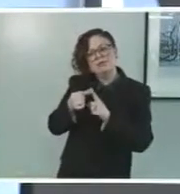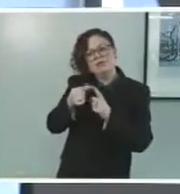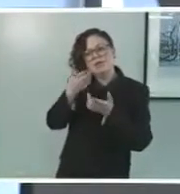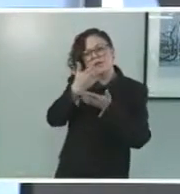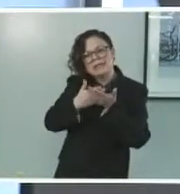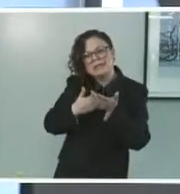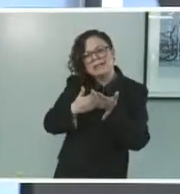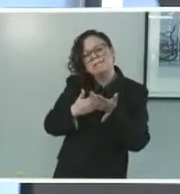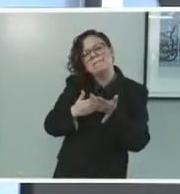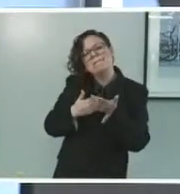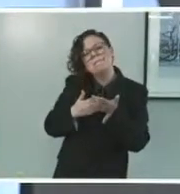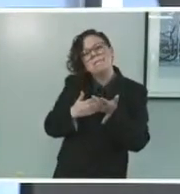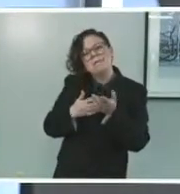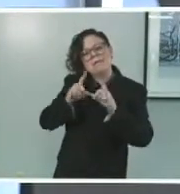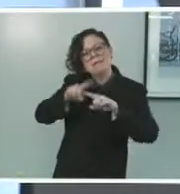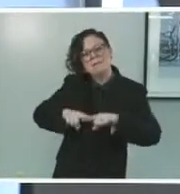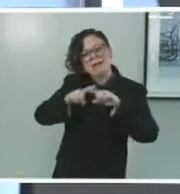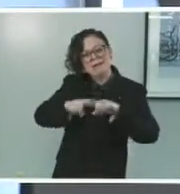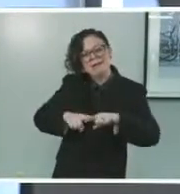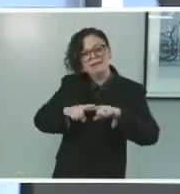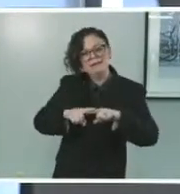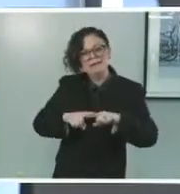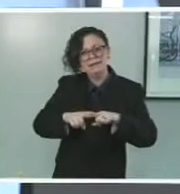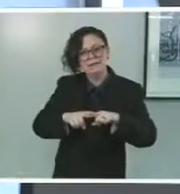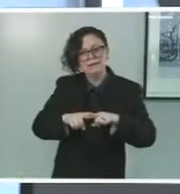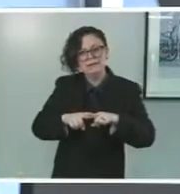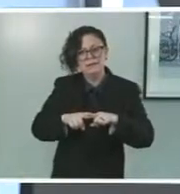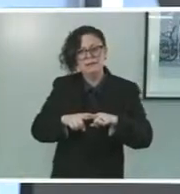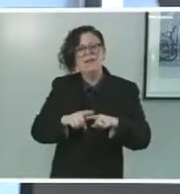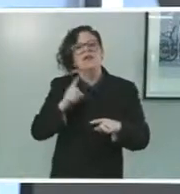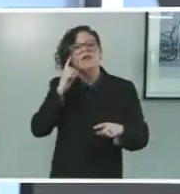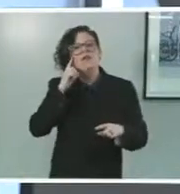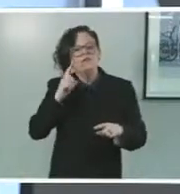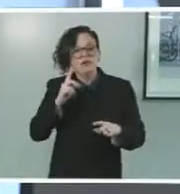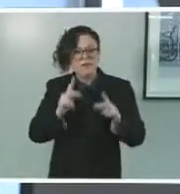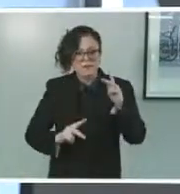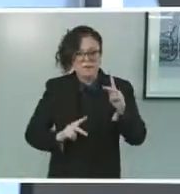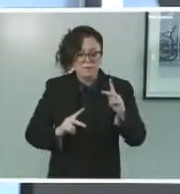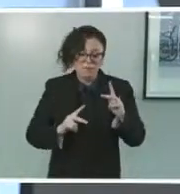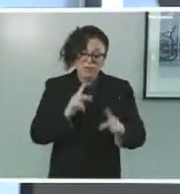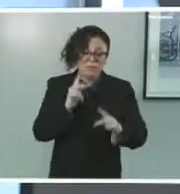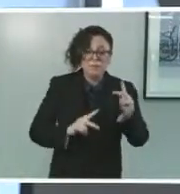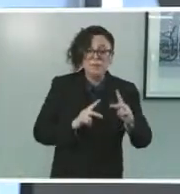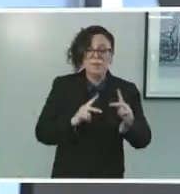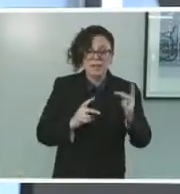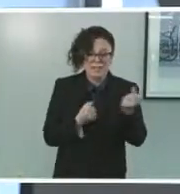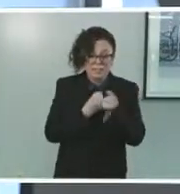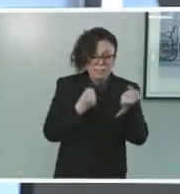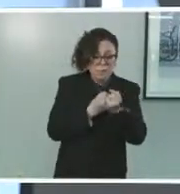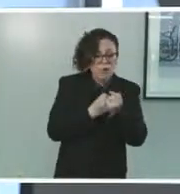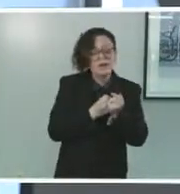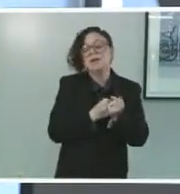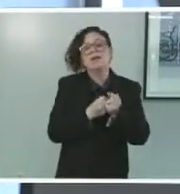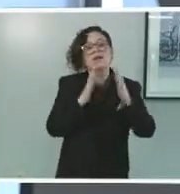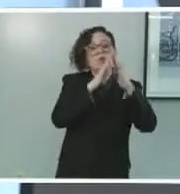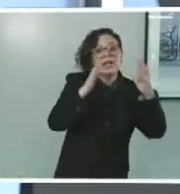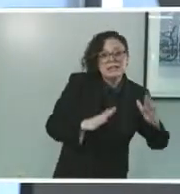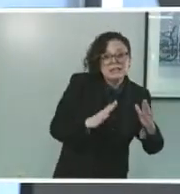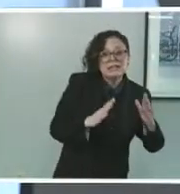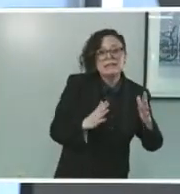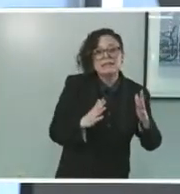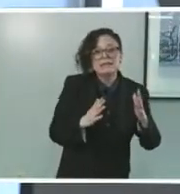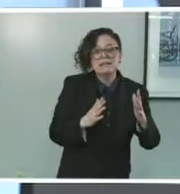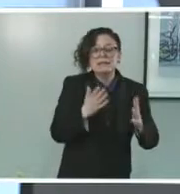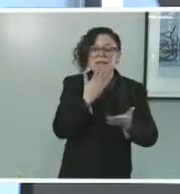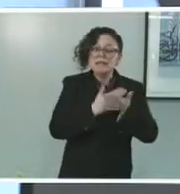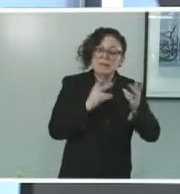of category, and that includes not only the residents, but all of those services that support the residents, that support having, some